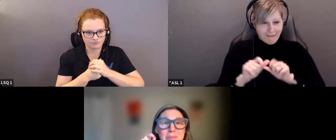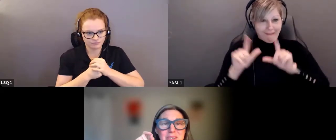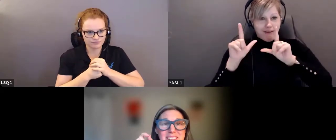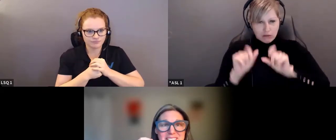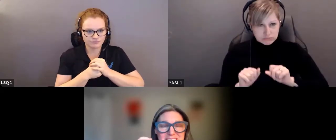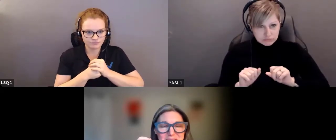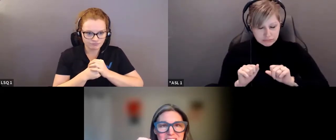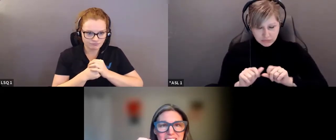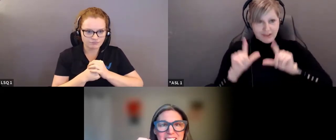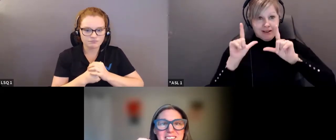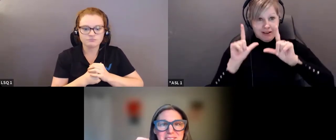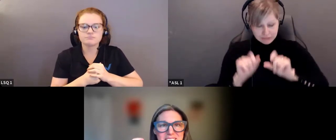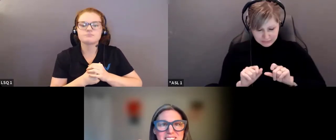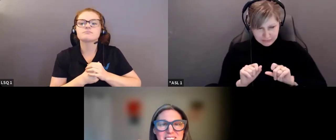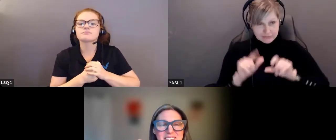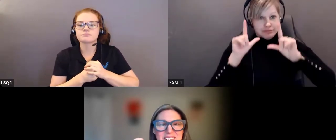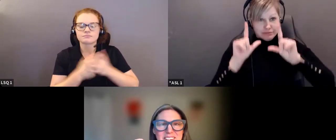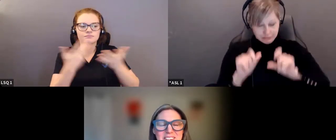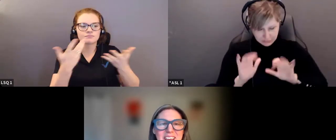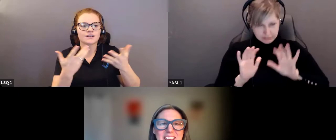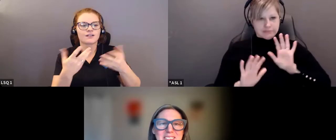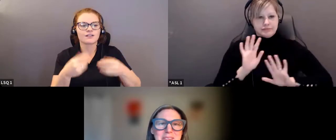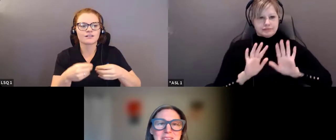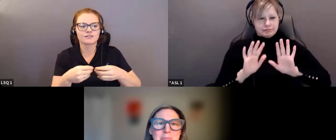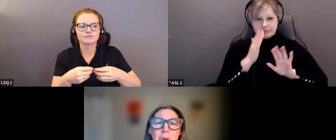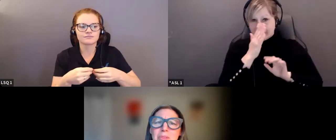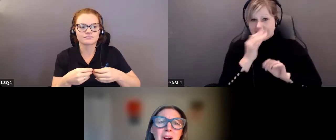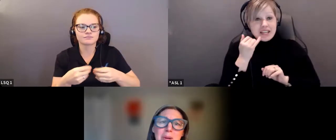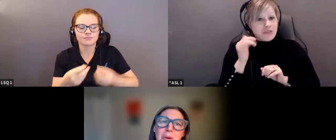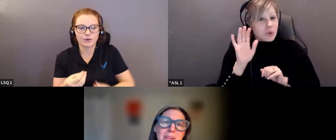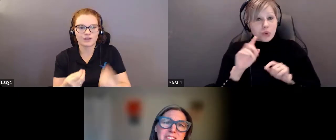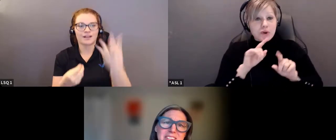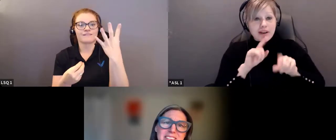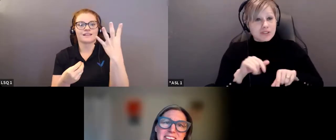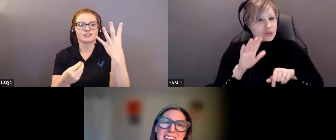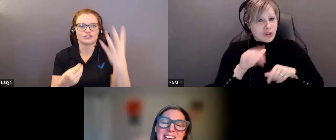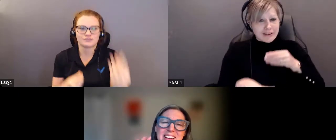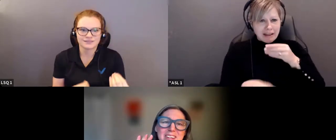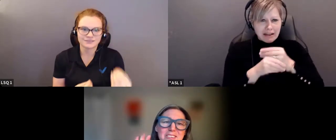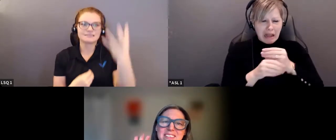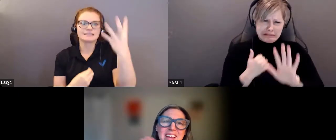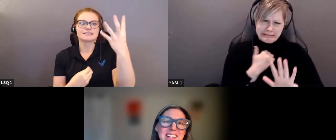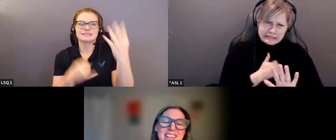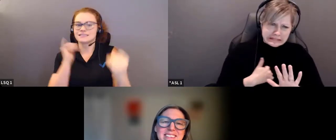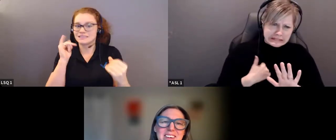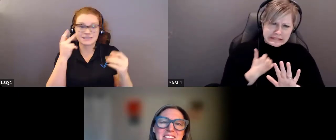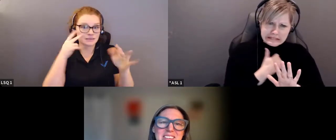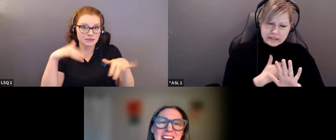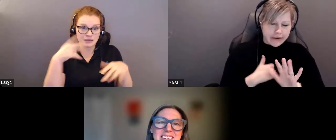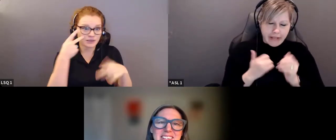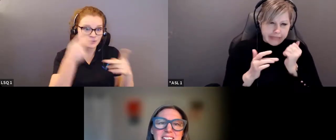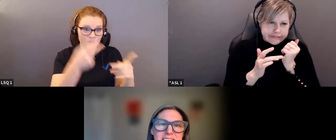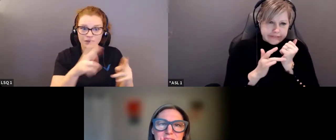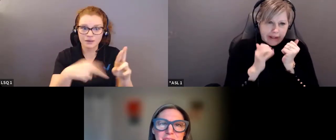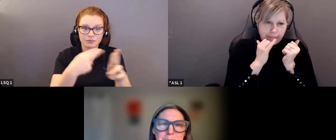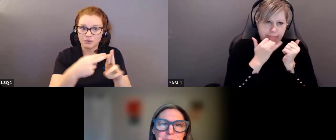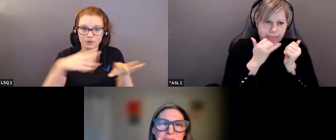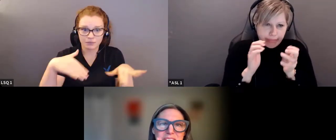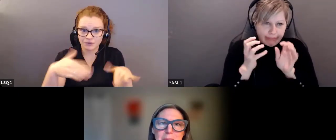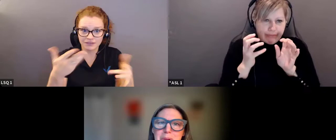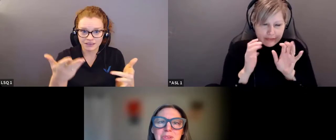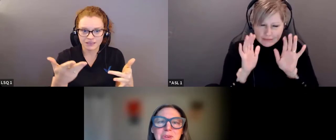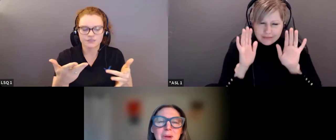if you are someone that didn't have a chance to register your answer with this poll, our apologies. Just a tech glitch on our side.